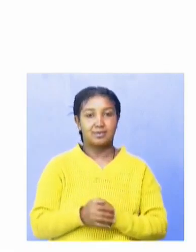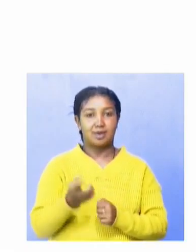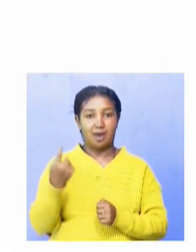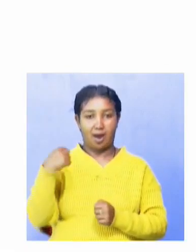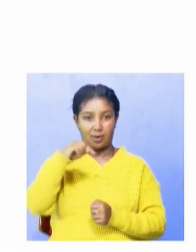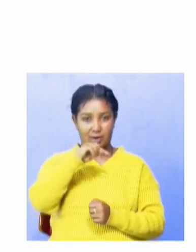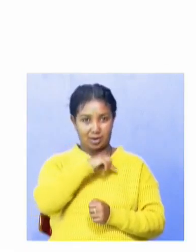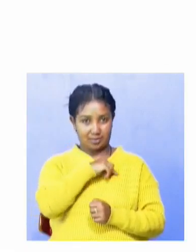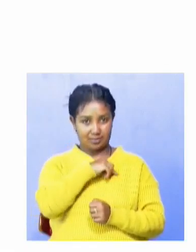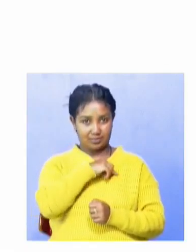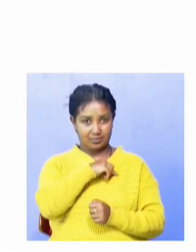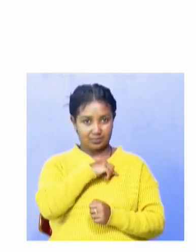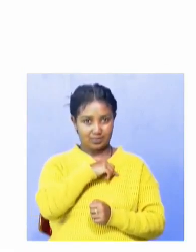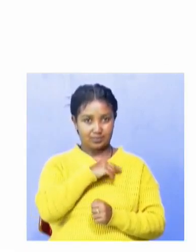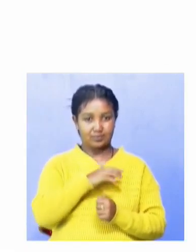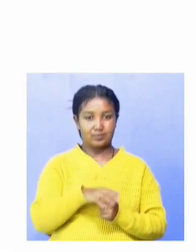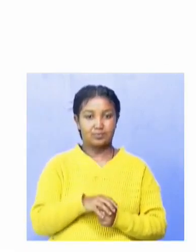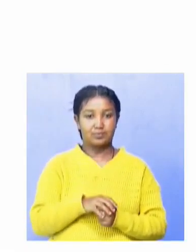our